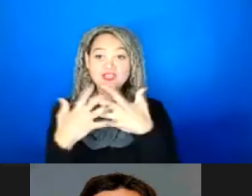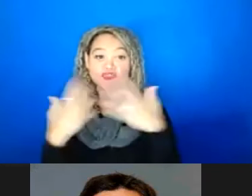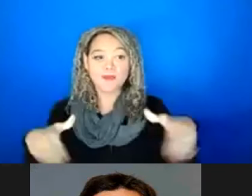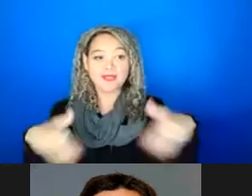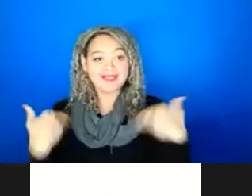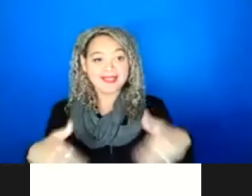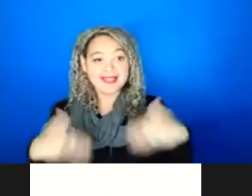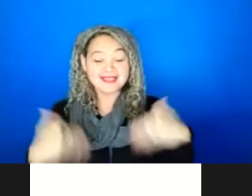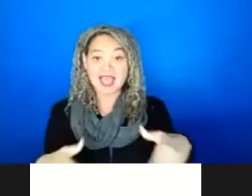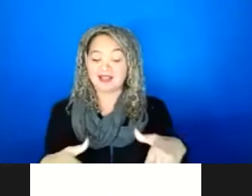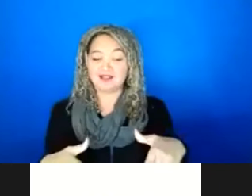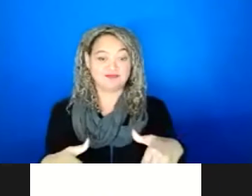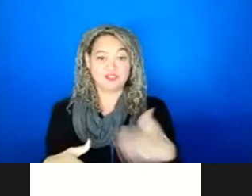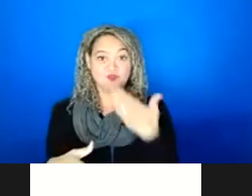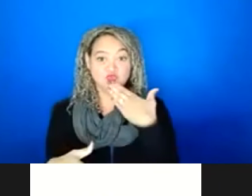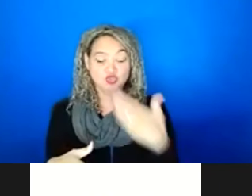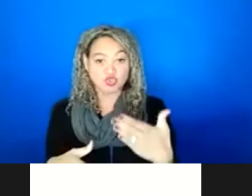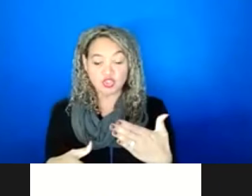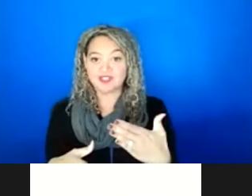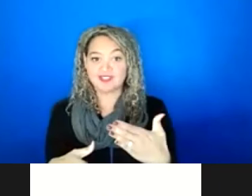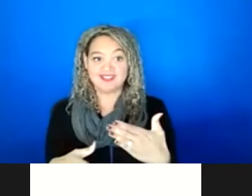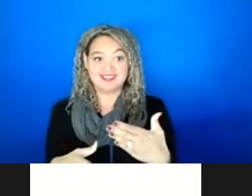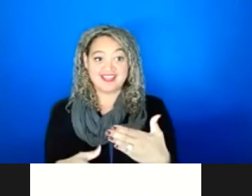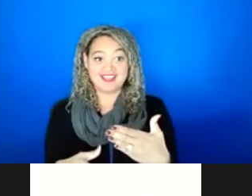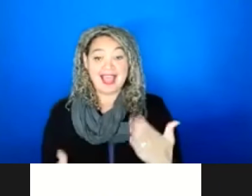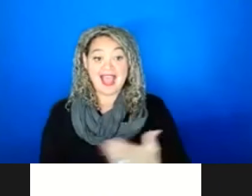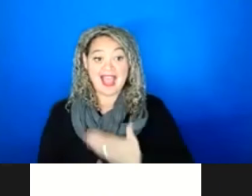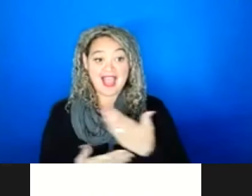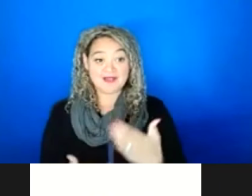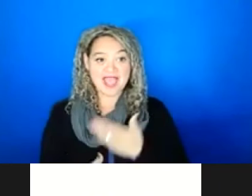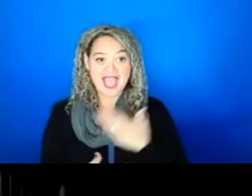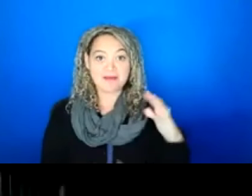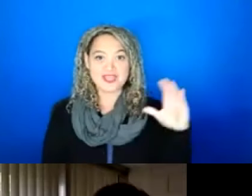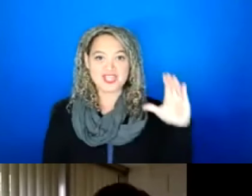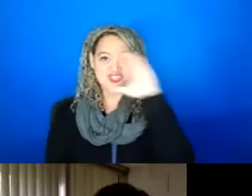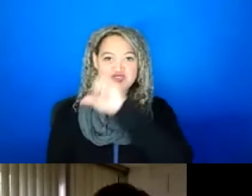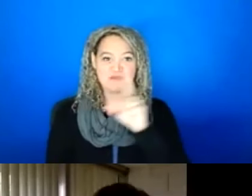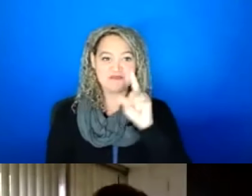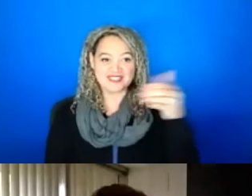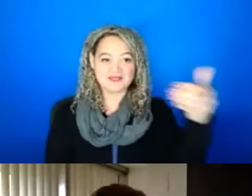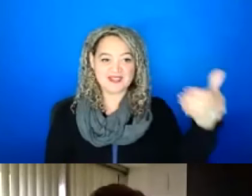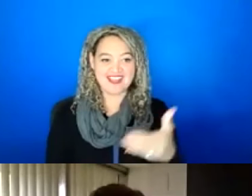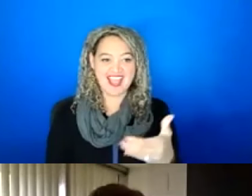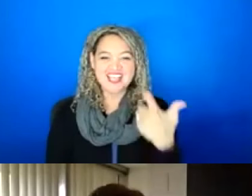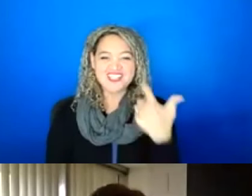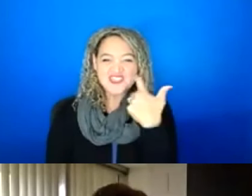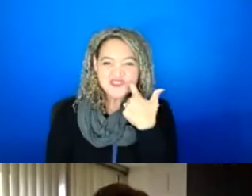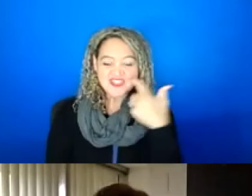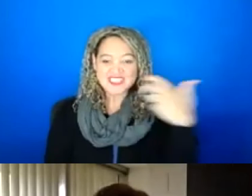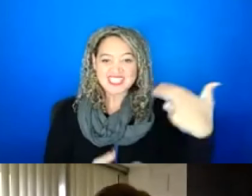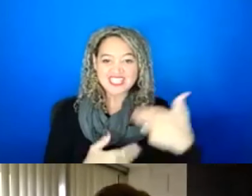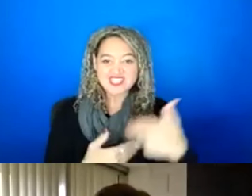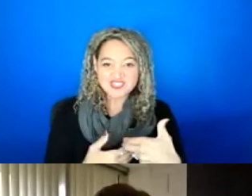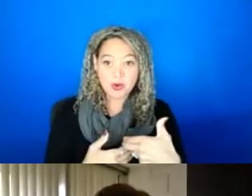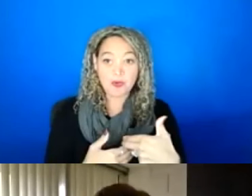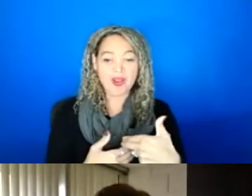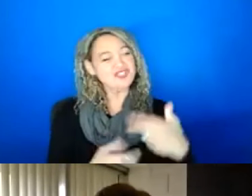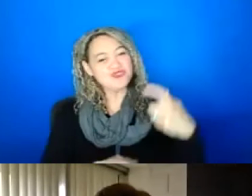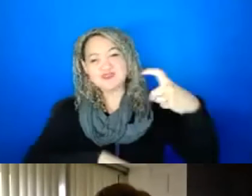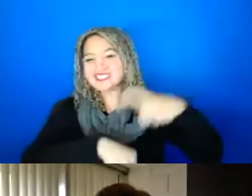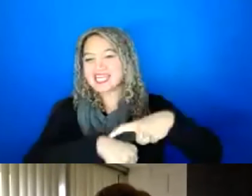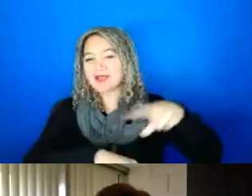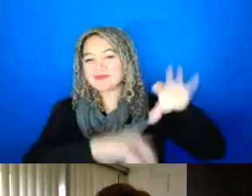fantastic, fabulous talk. Jerry, I'm glad you got to miss all my introduction. I saw you just join as I was finishing. It seemed like you perfectly timed.